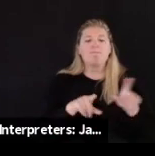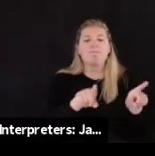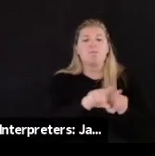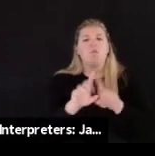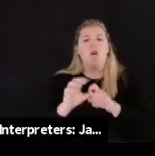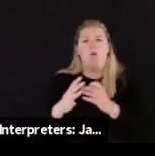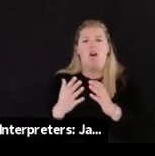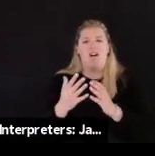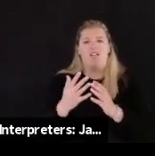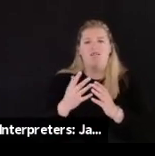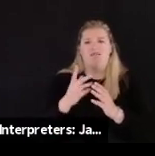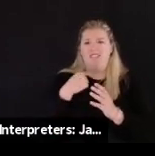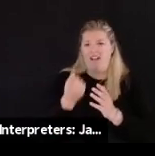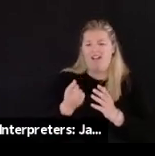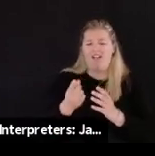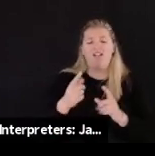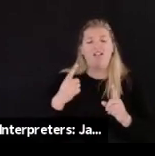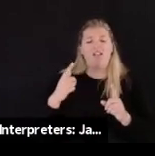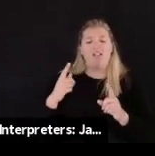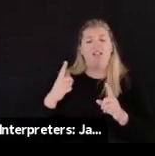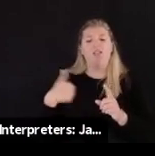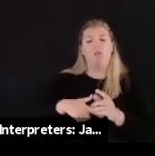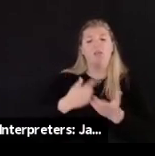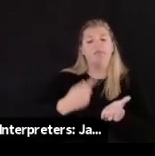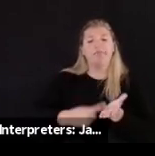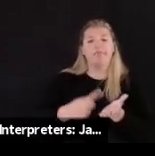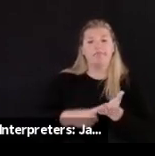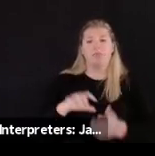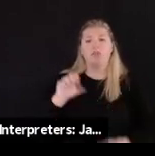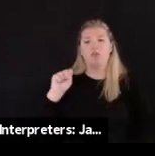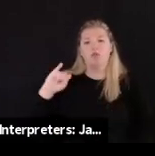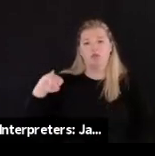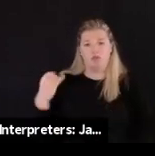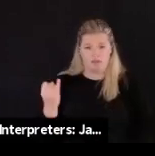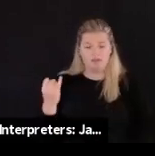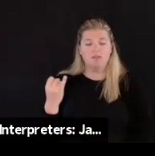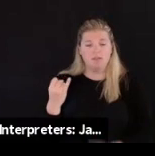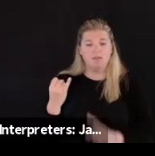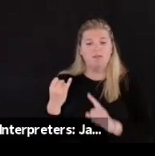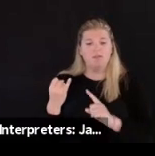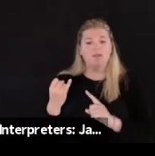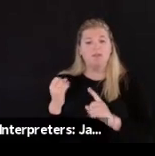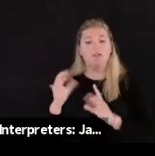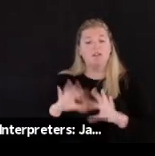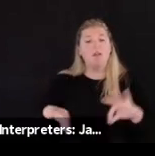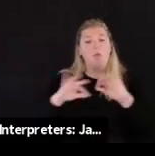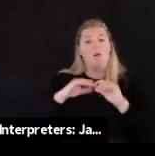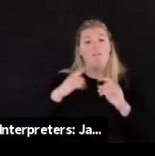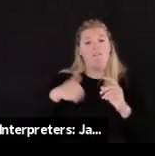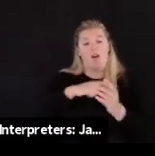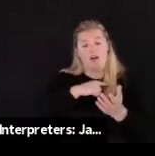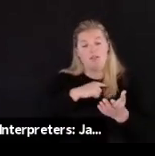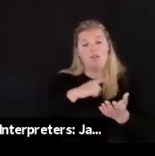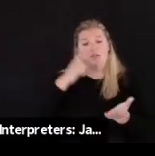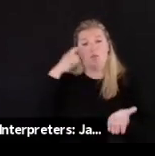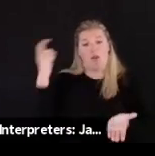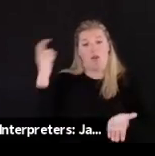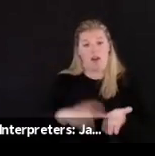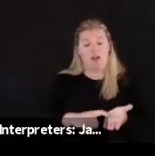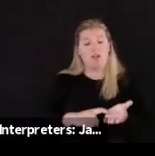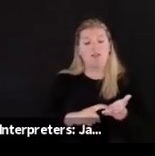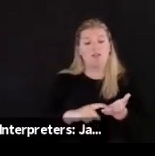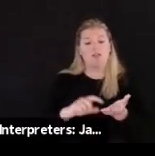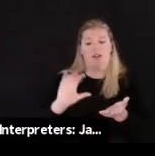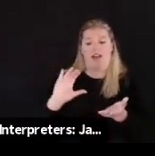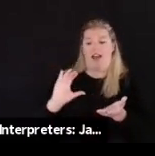that as we're talking about social justice, it's important for us to recognize that even within our movement,